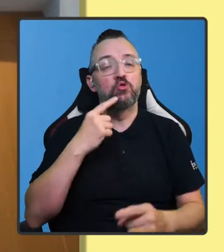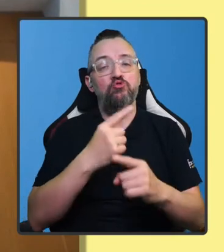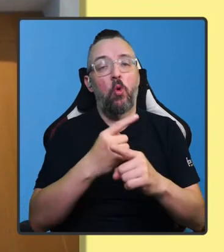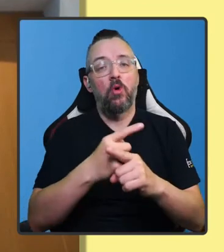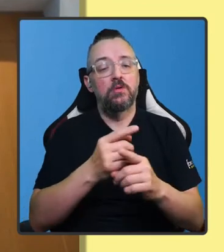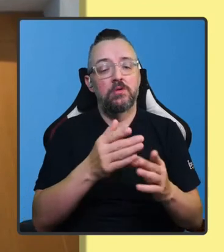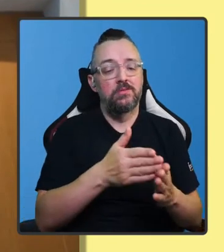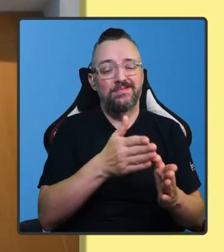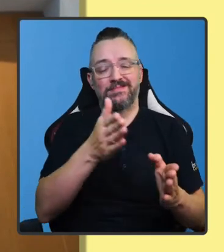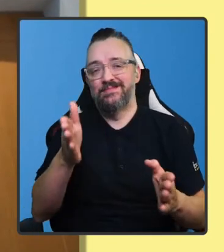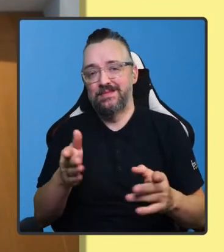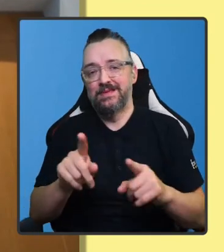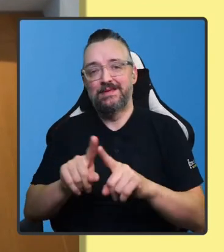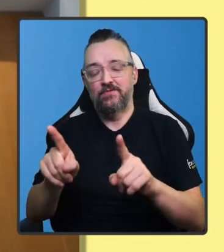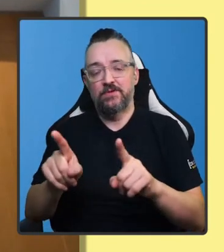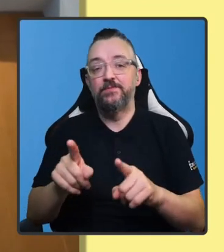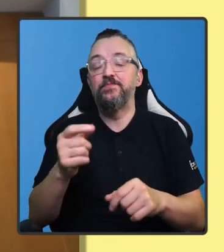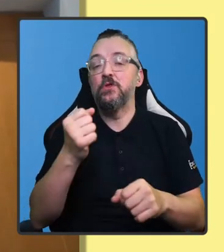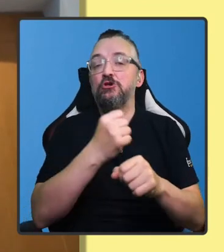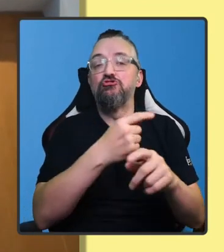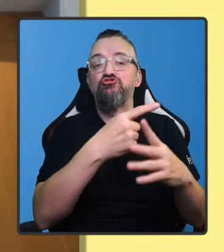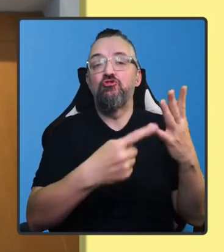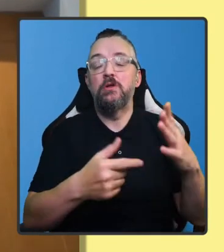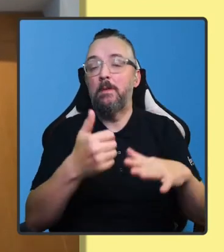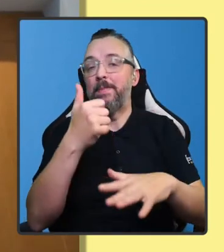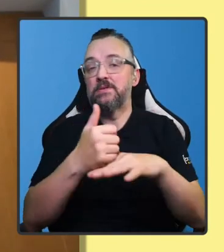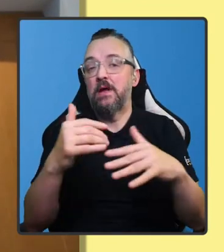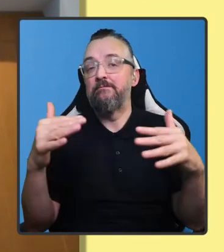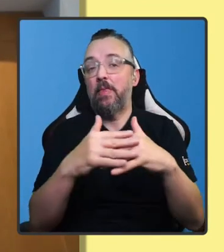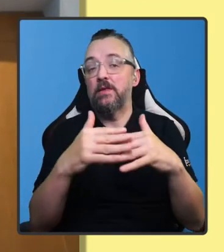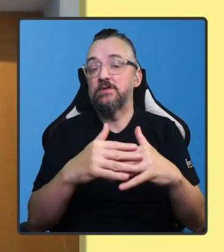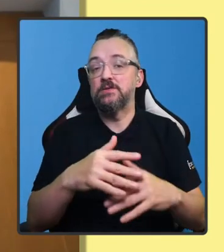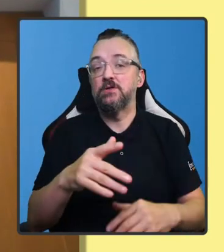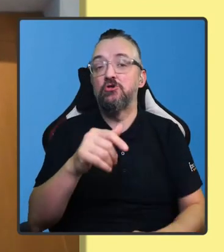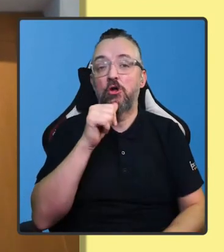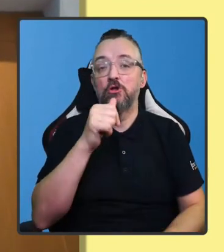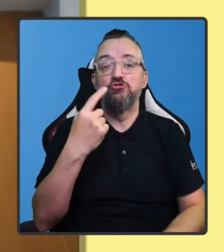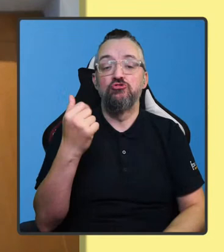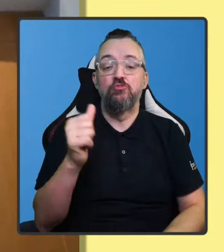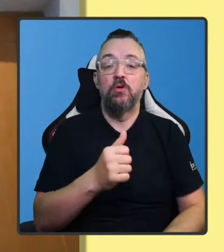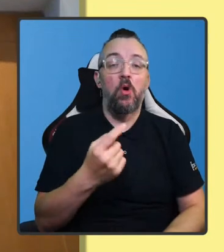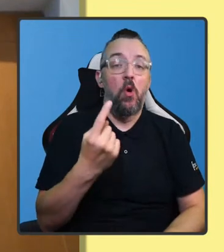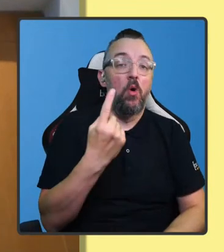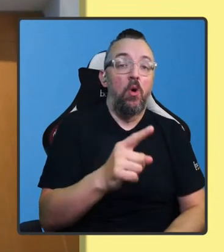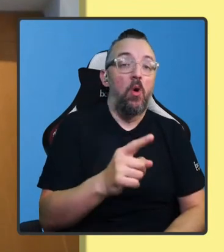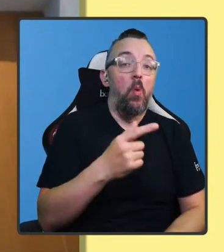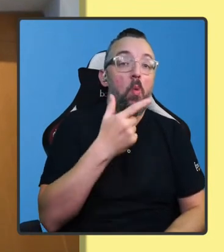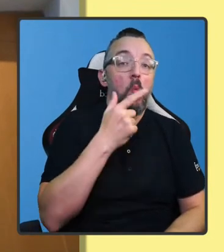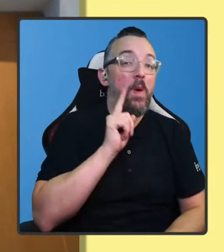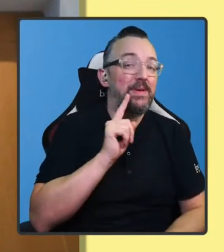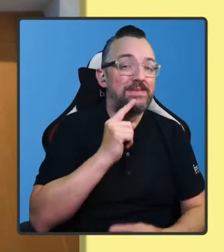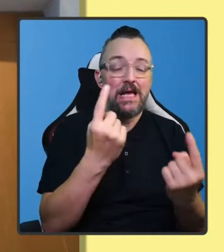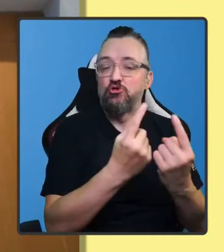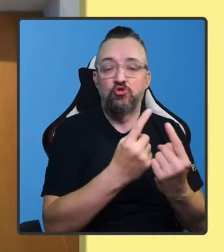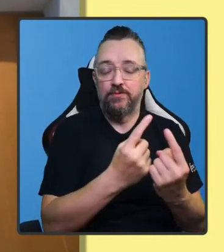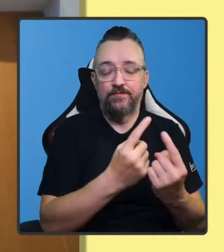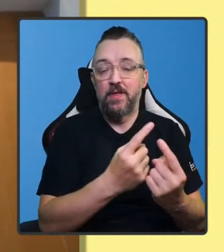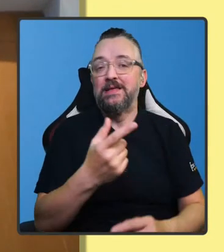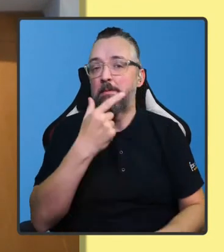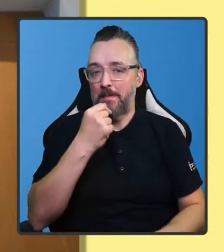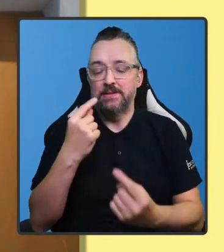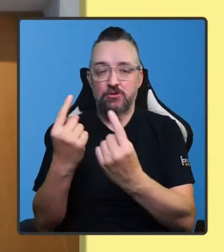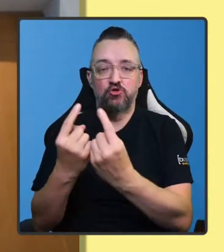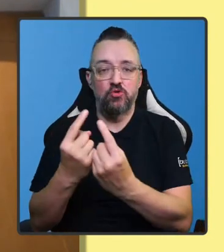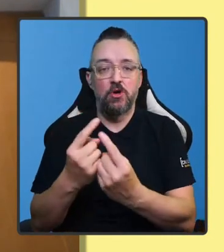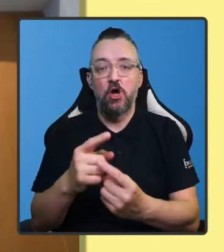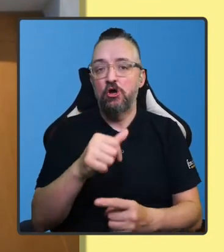capacity. Gender-based violence shouldn't be a women's issue, it's a man's issue. It's not about what women wear,